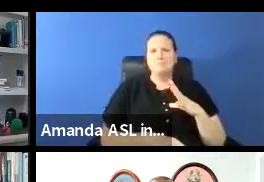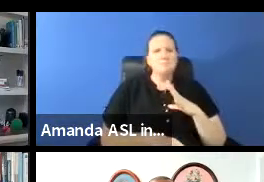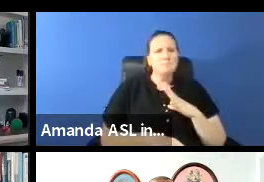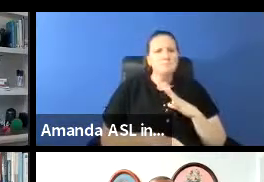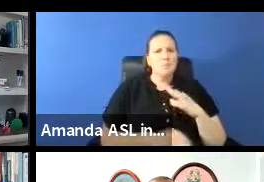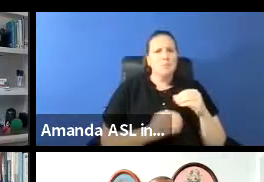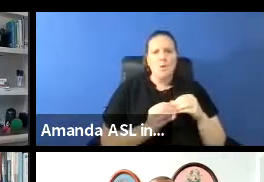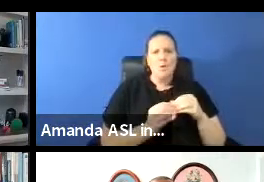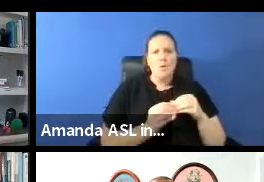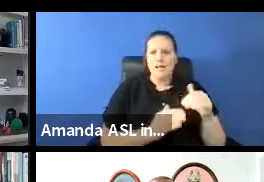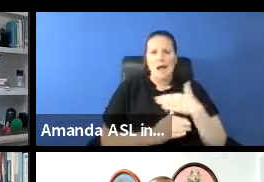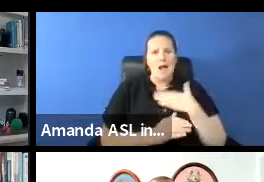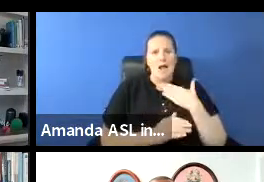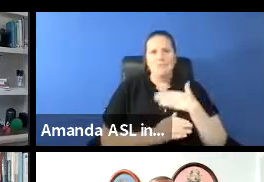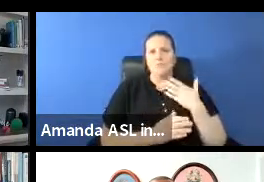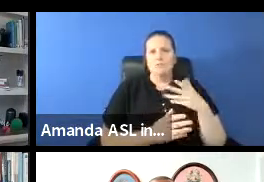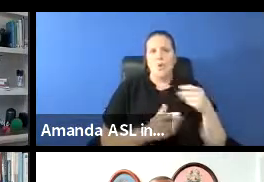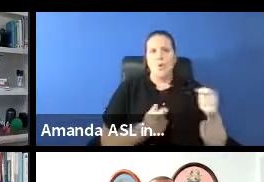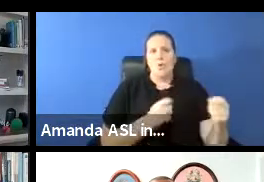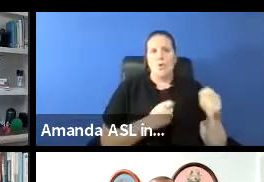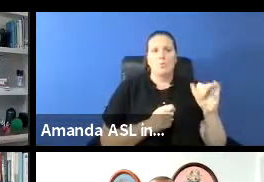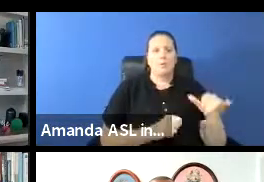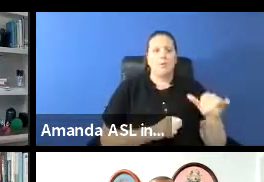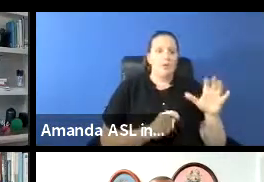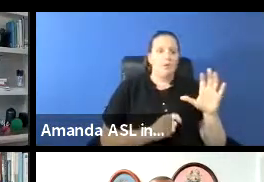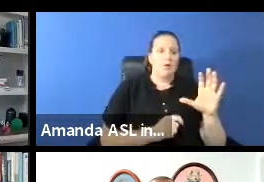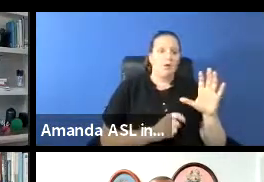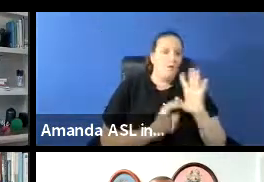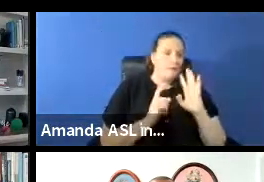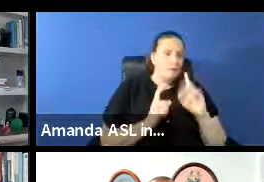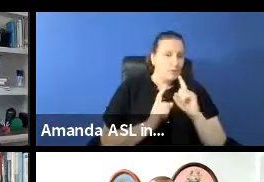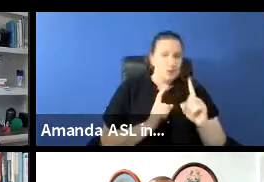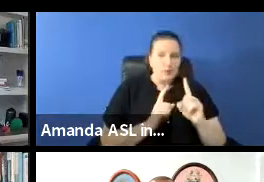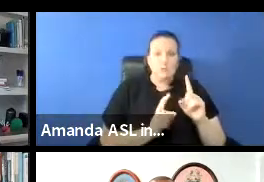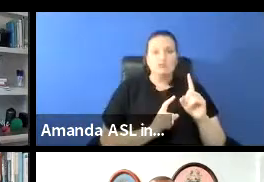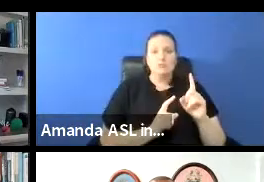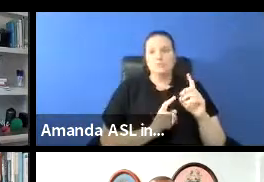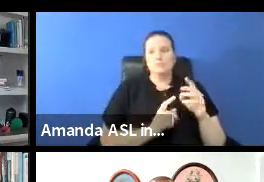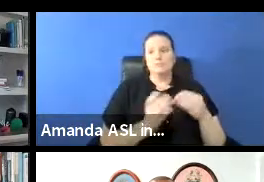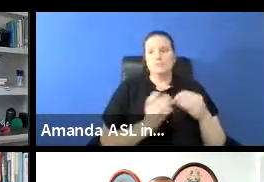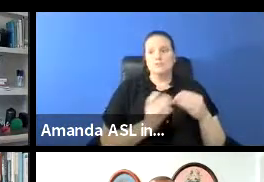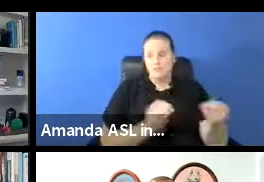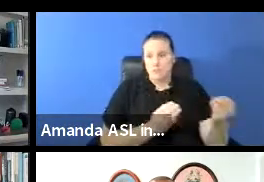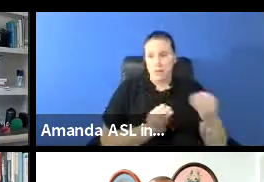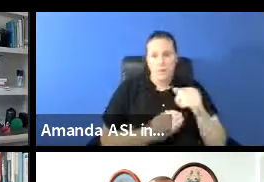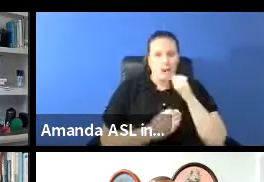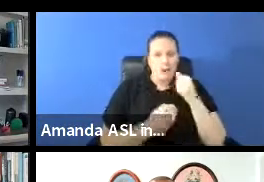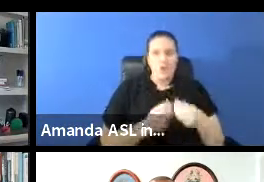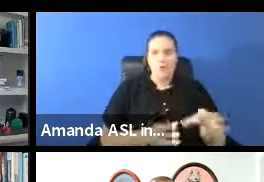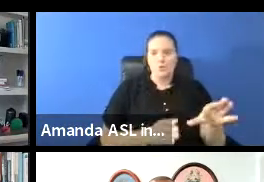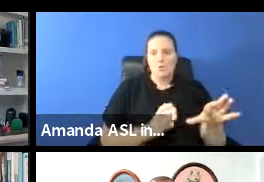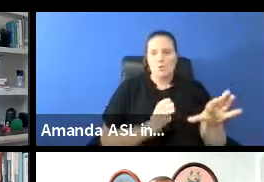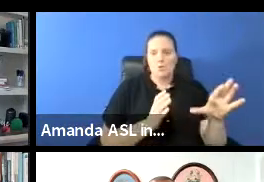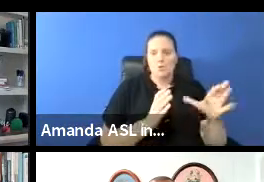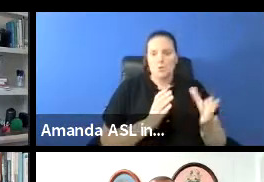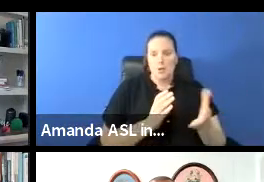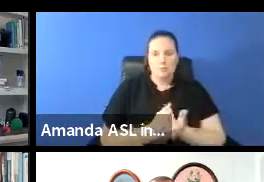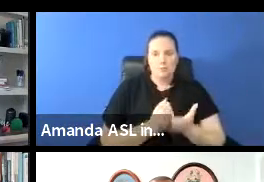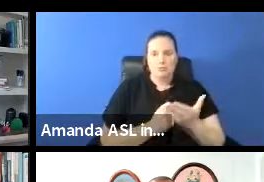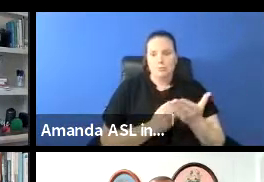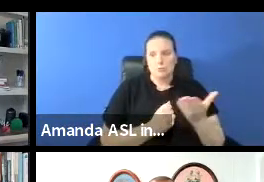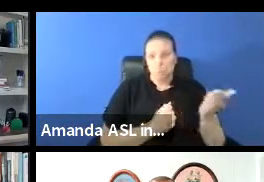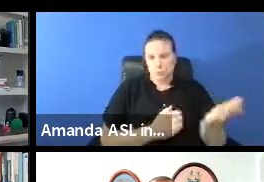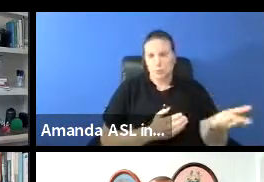to host that conversation and facilitate and not lose any opportunities to